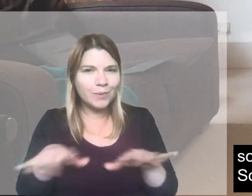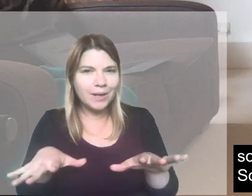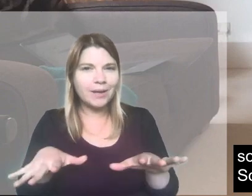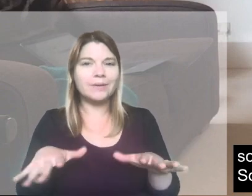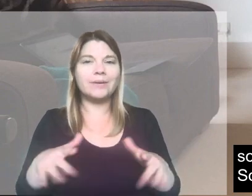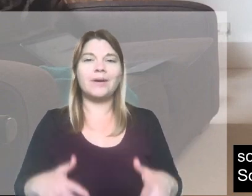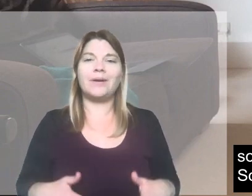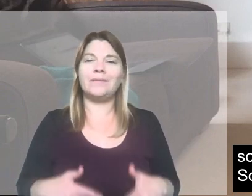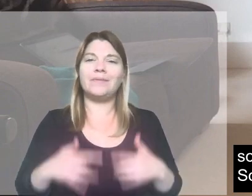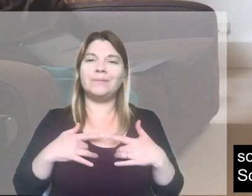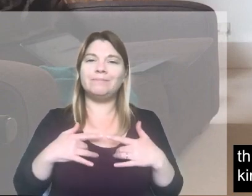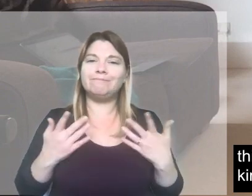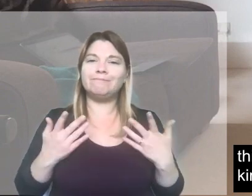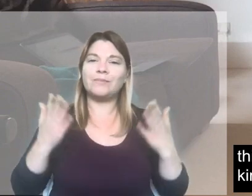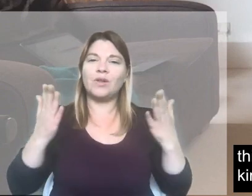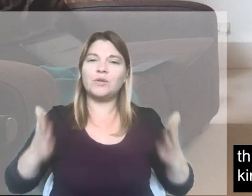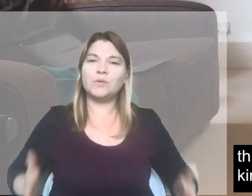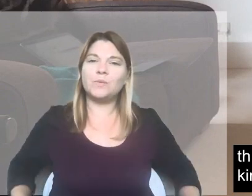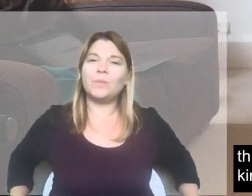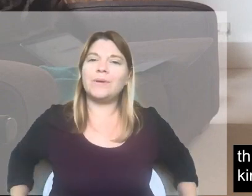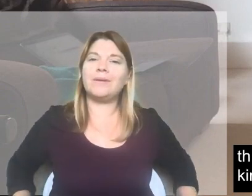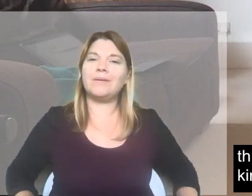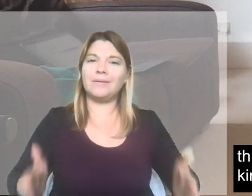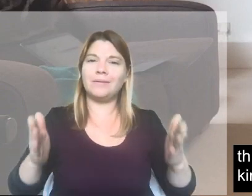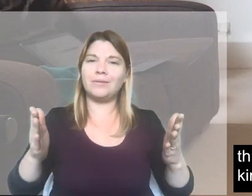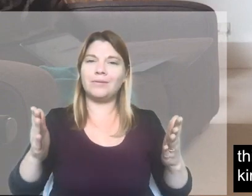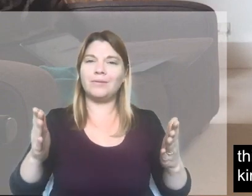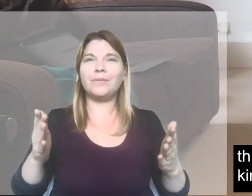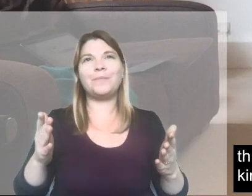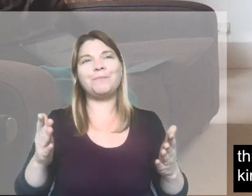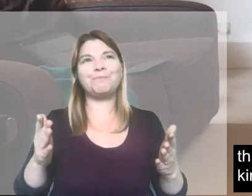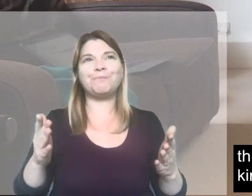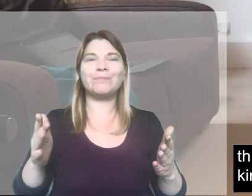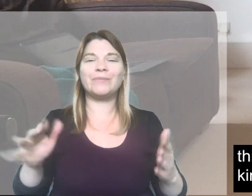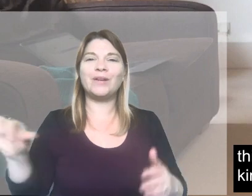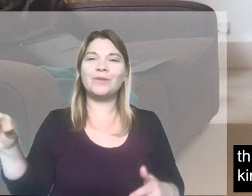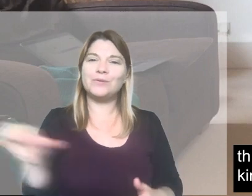the swing always has this feeling of light,